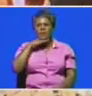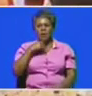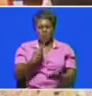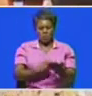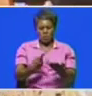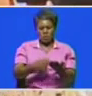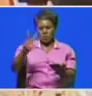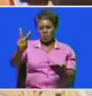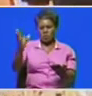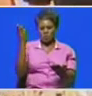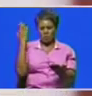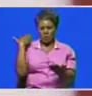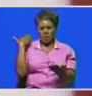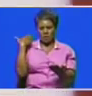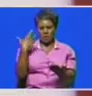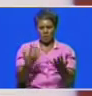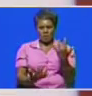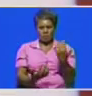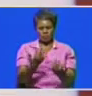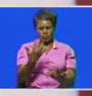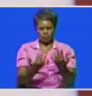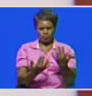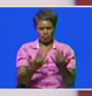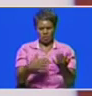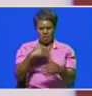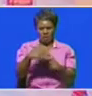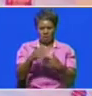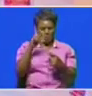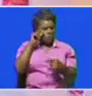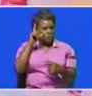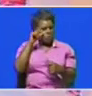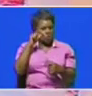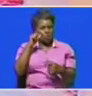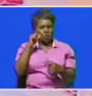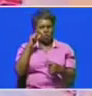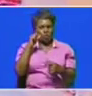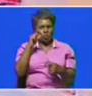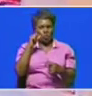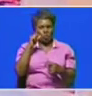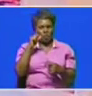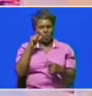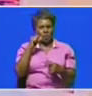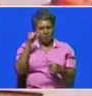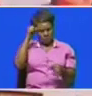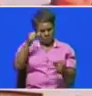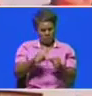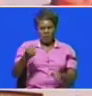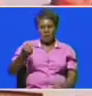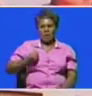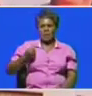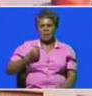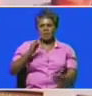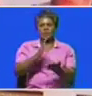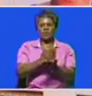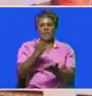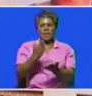2 weeks ago. The flames from the candles lit beside every photo of the fallen angels burned bright in memory of the girls and what they shared